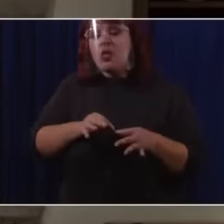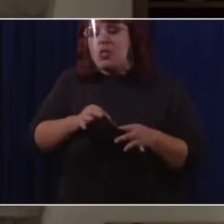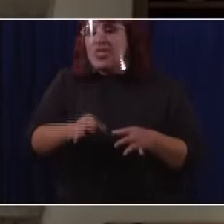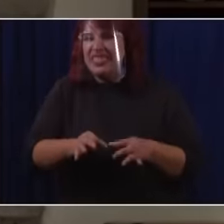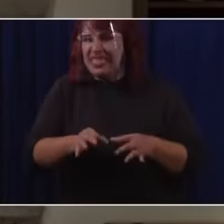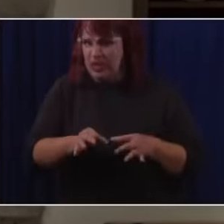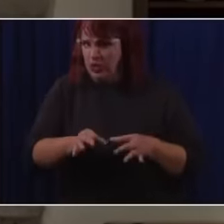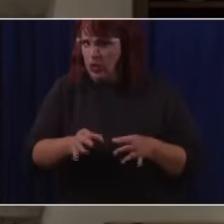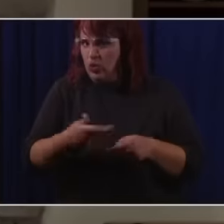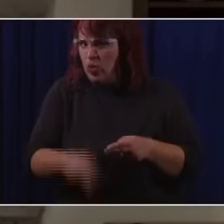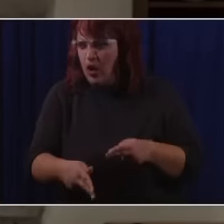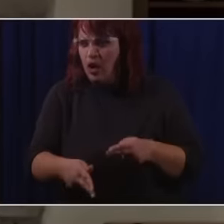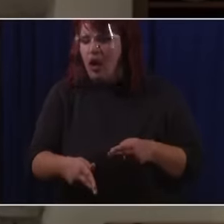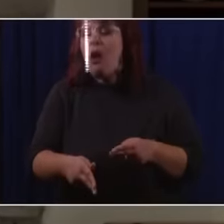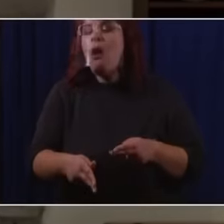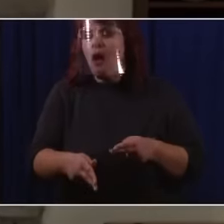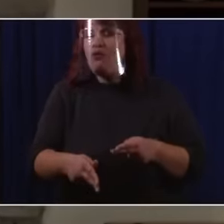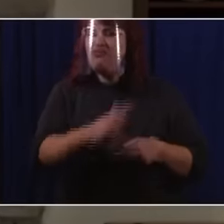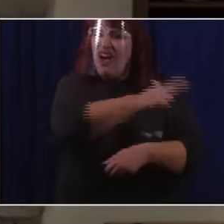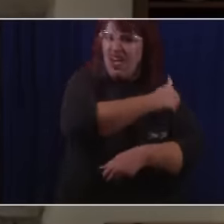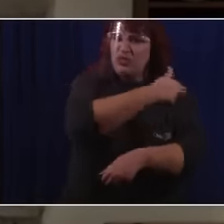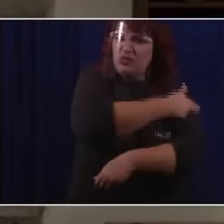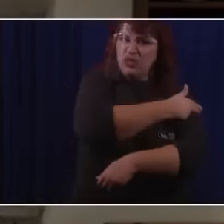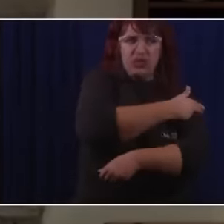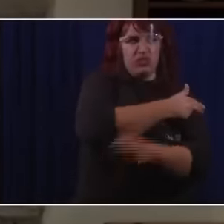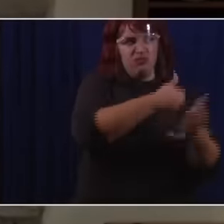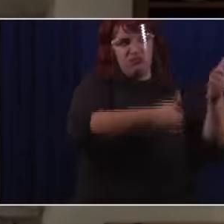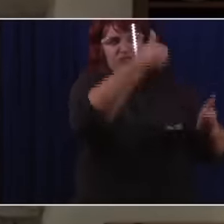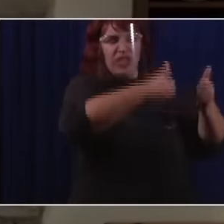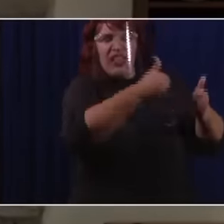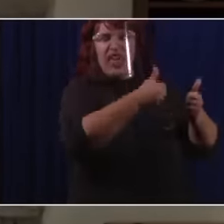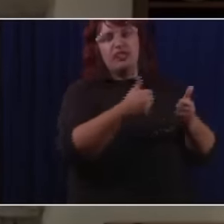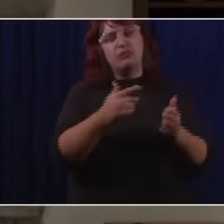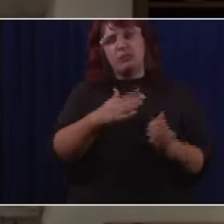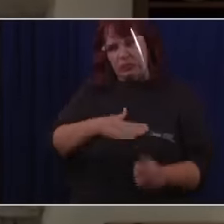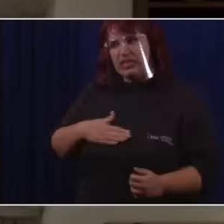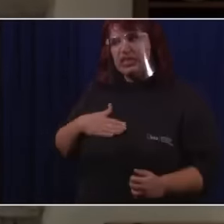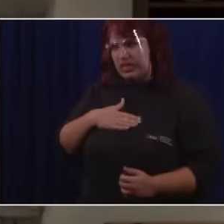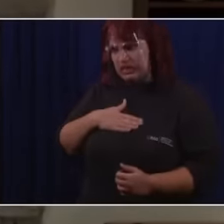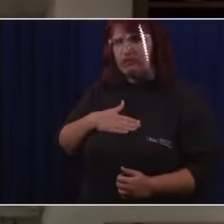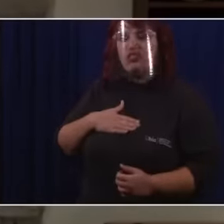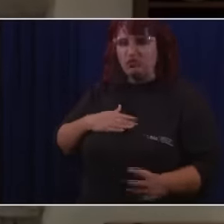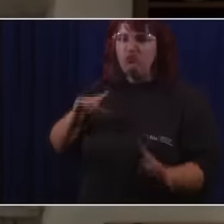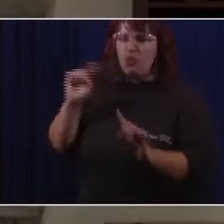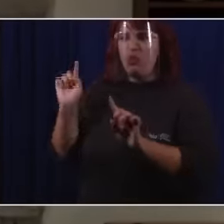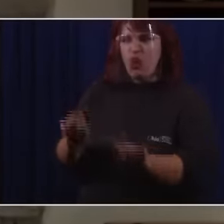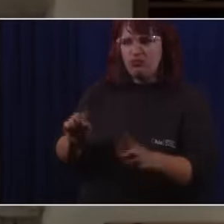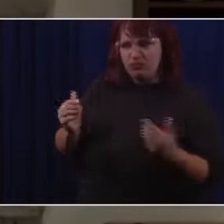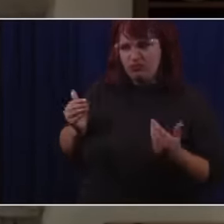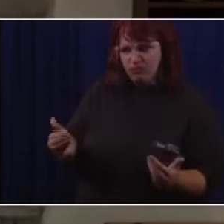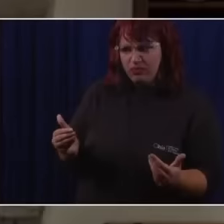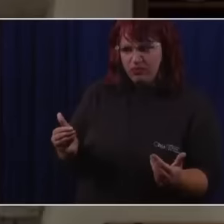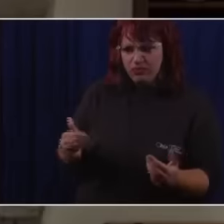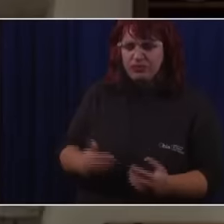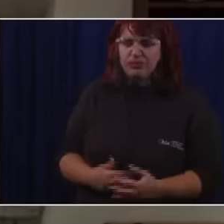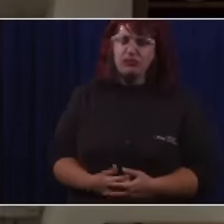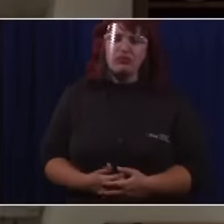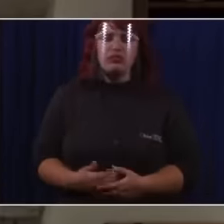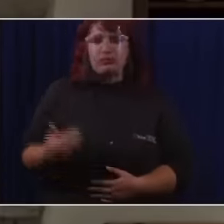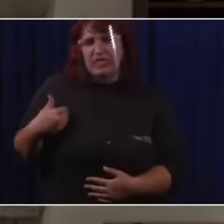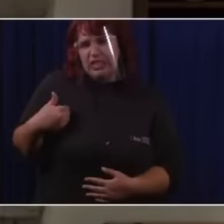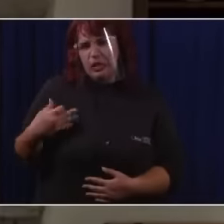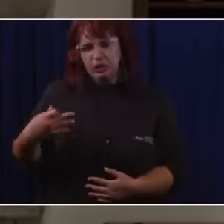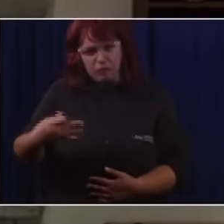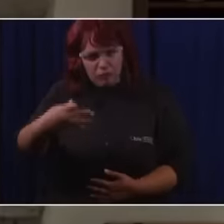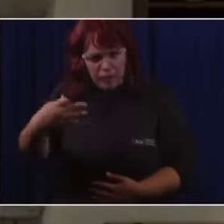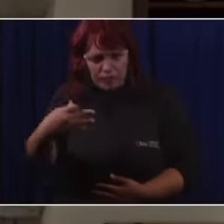In Cincinnati, I was in Cincinnati on Friday, and right before I got there, saw a